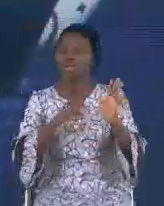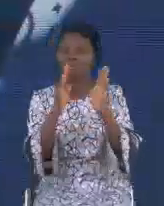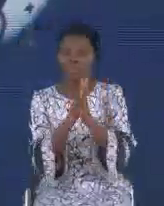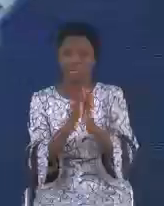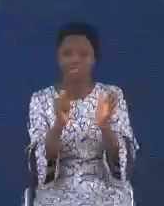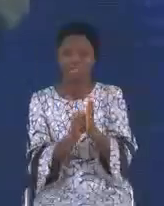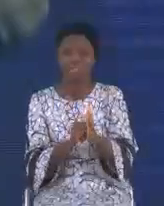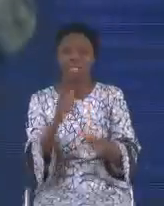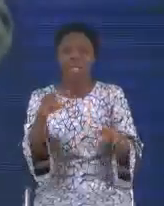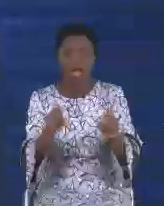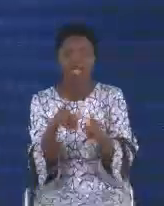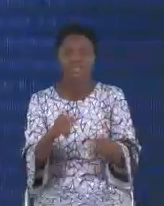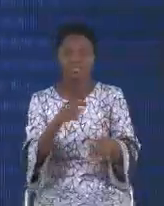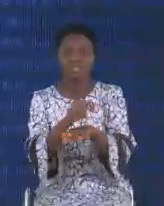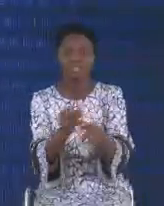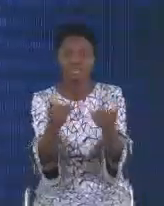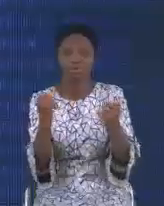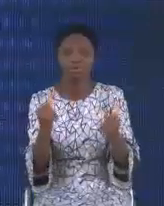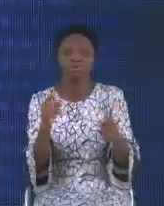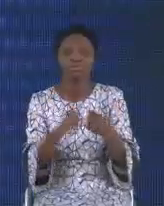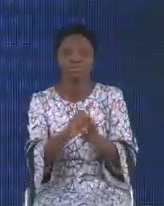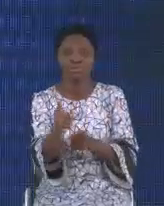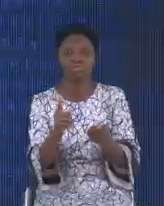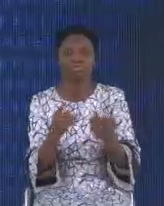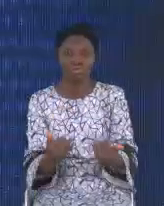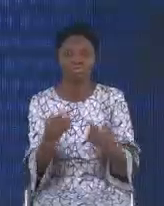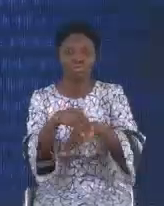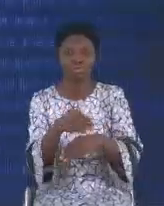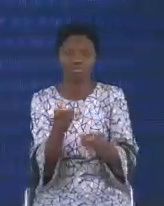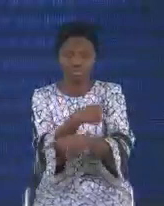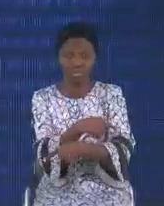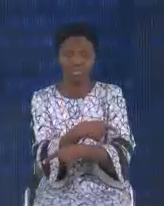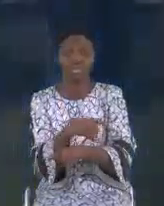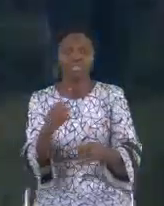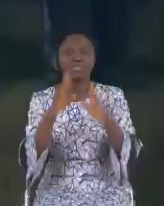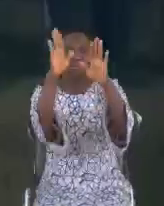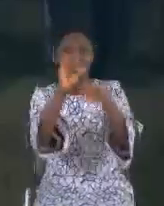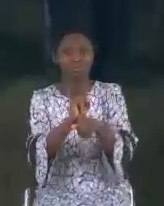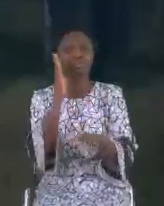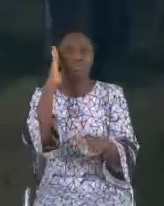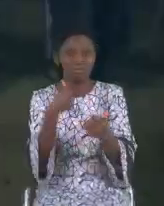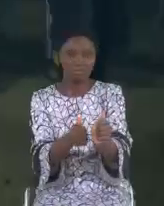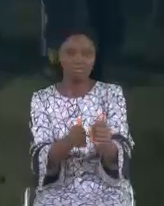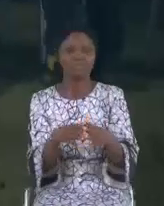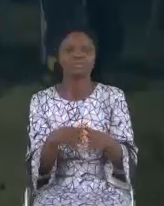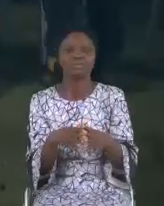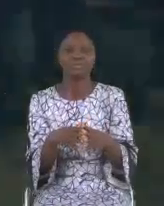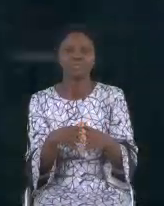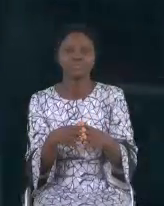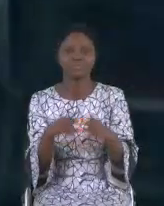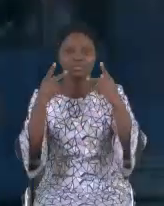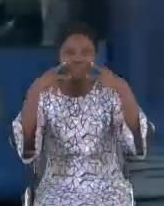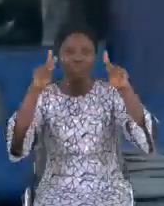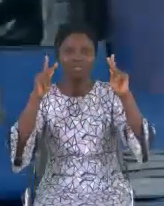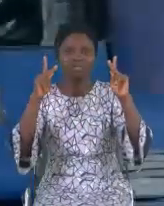the message comes to you today, the miracle will follow. Amen. Proclamation and